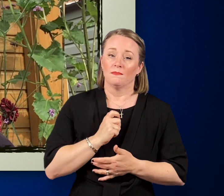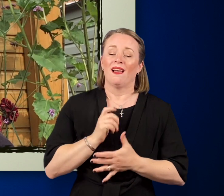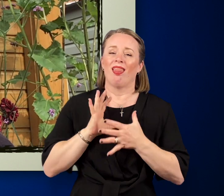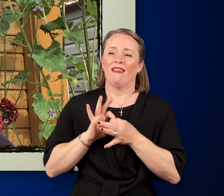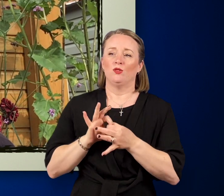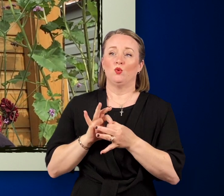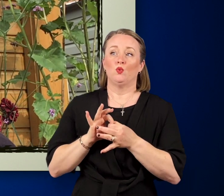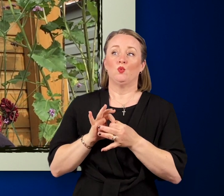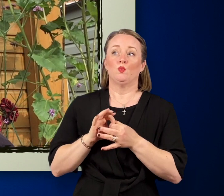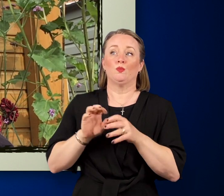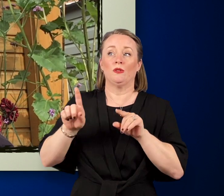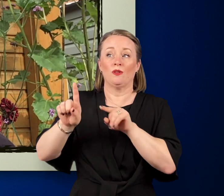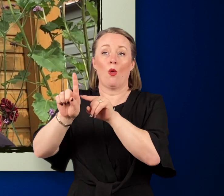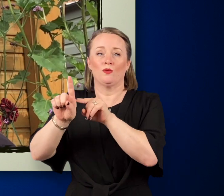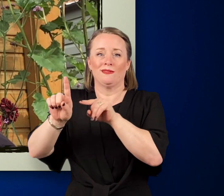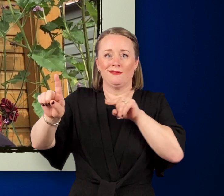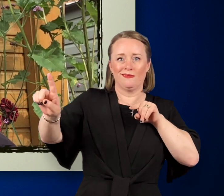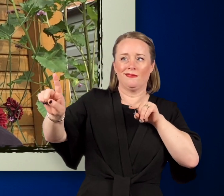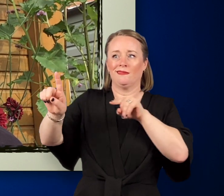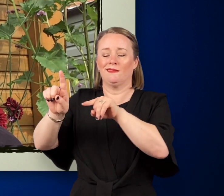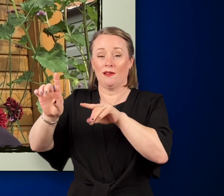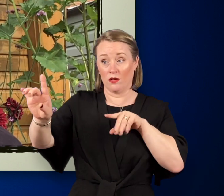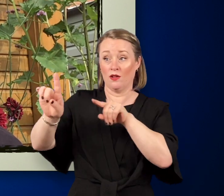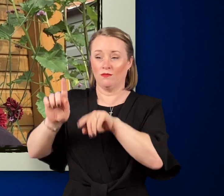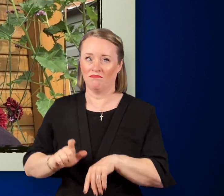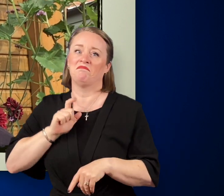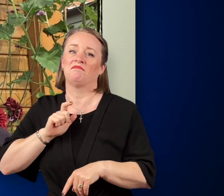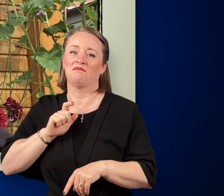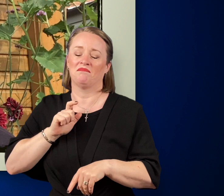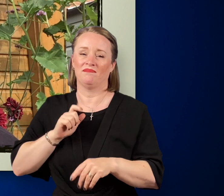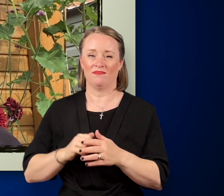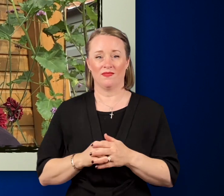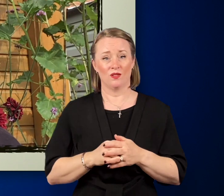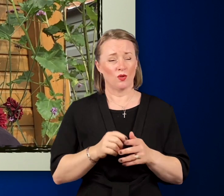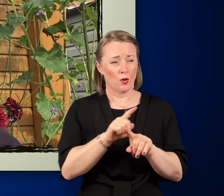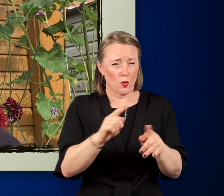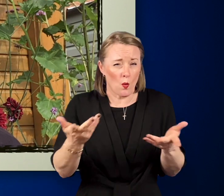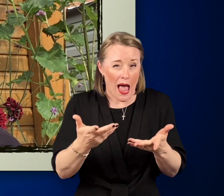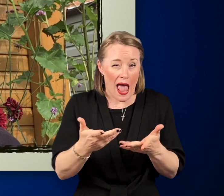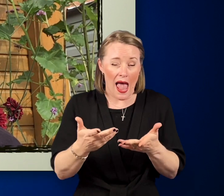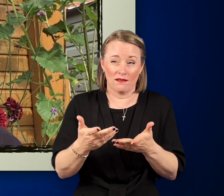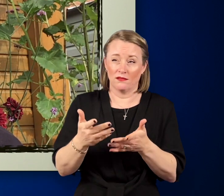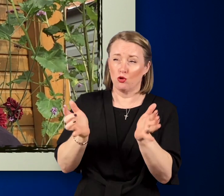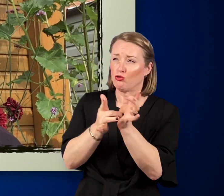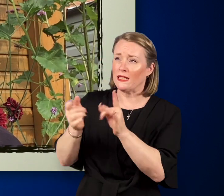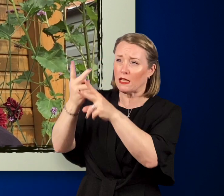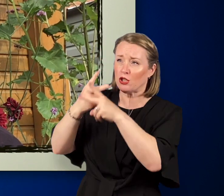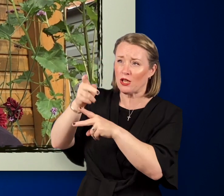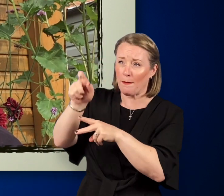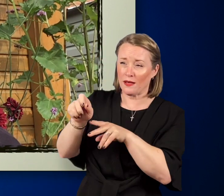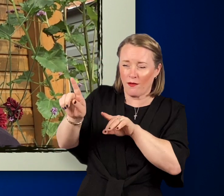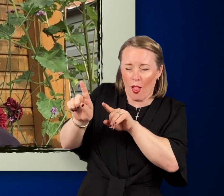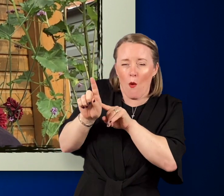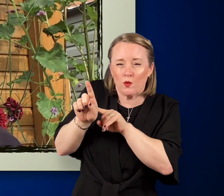that great shepherd of the sheep. So where are you? Are you in the flock? And if you are in the